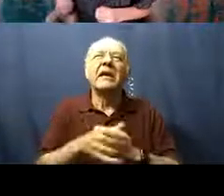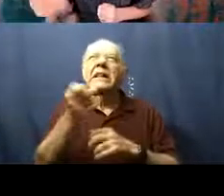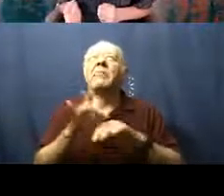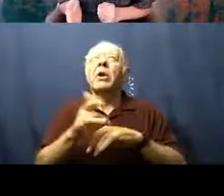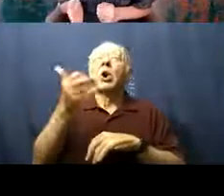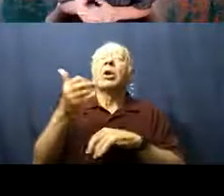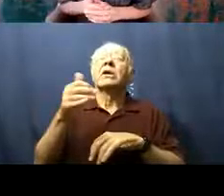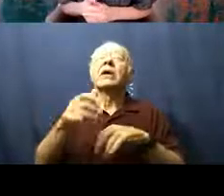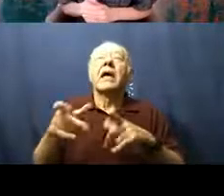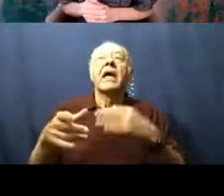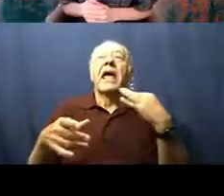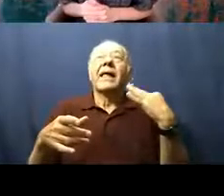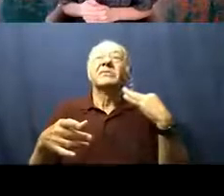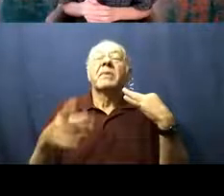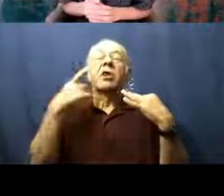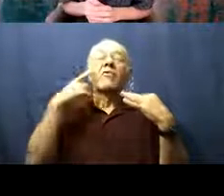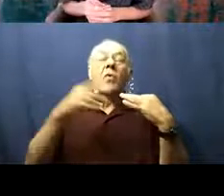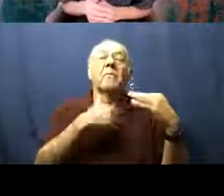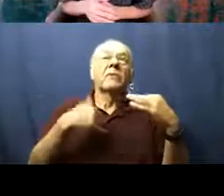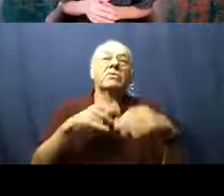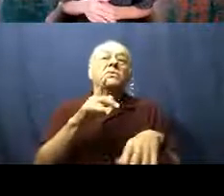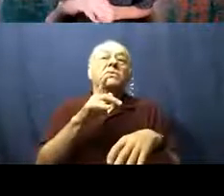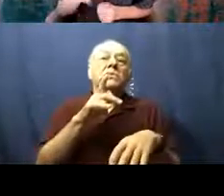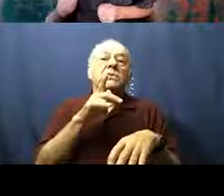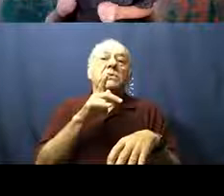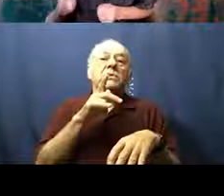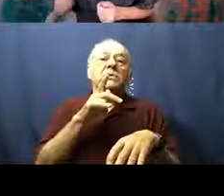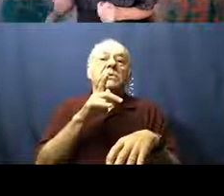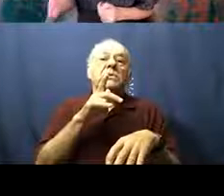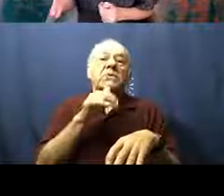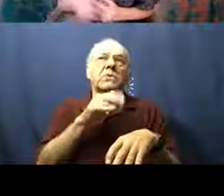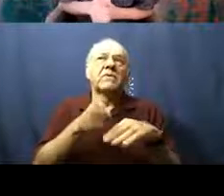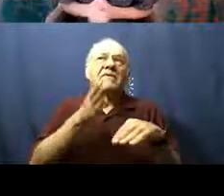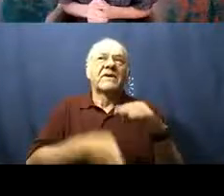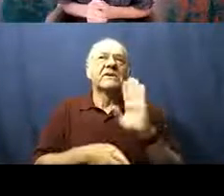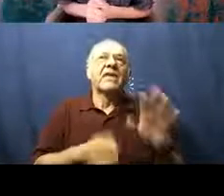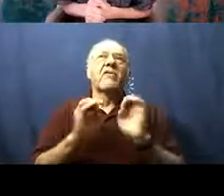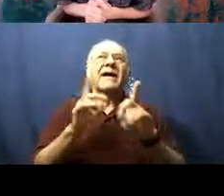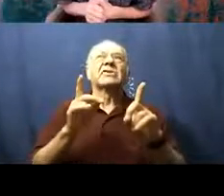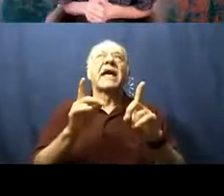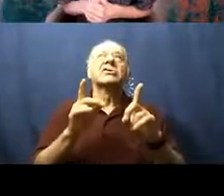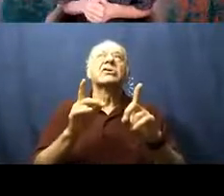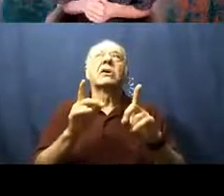earlier eligibility for members who finished their educational entitlement.